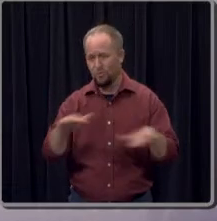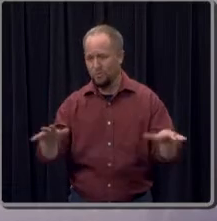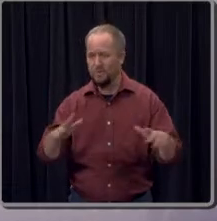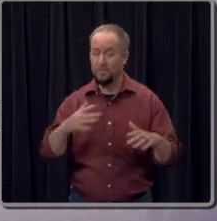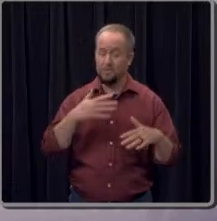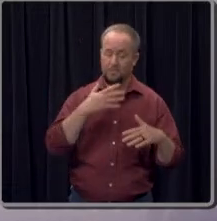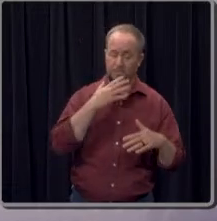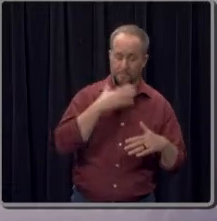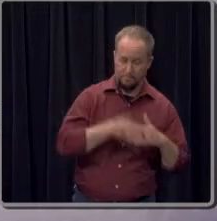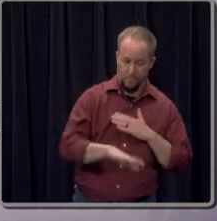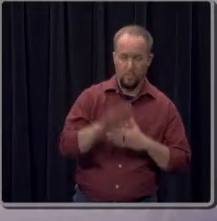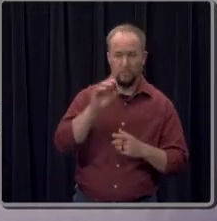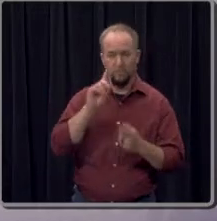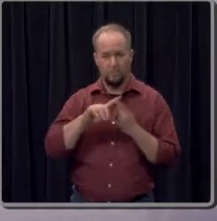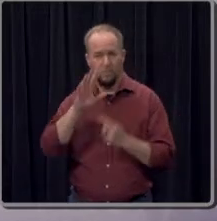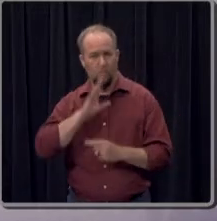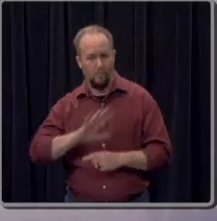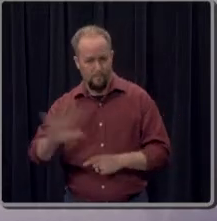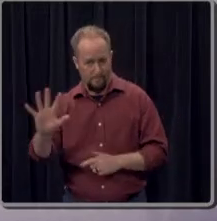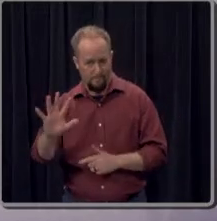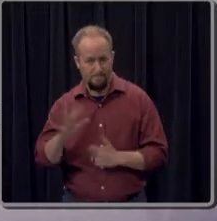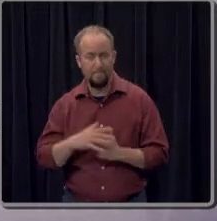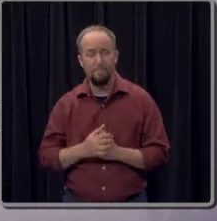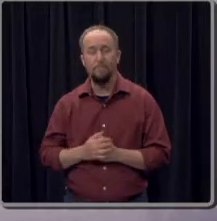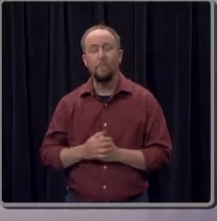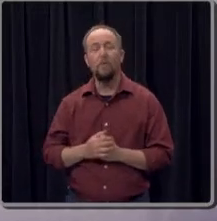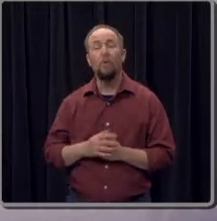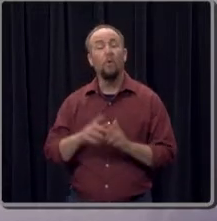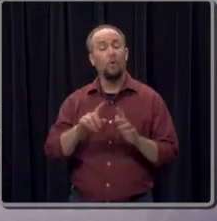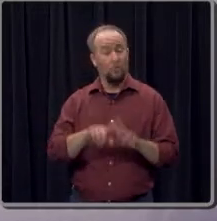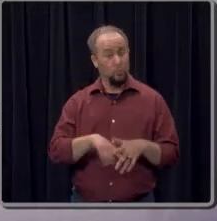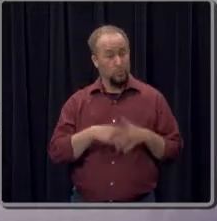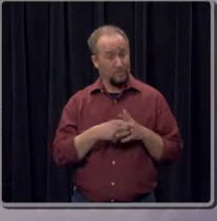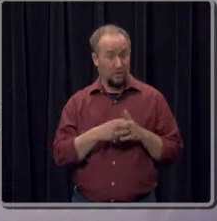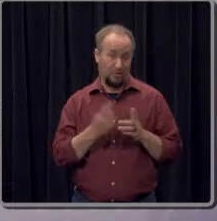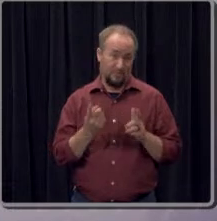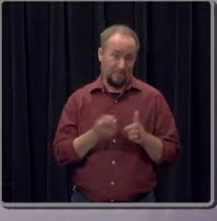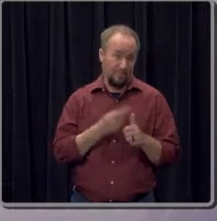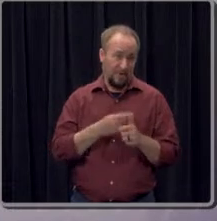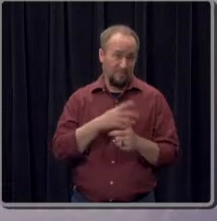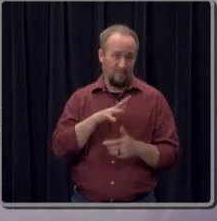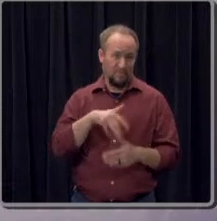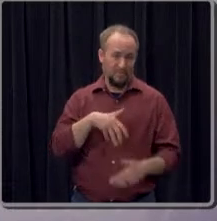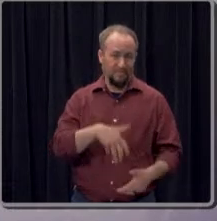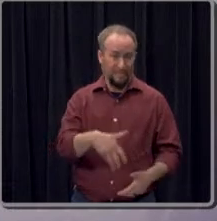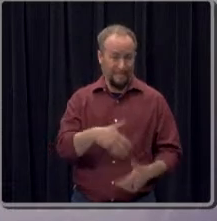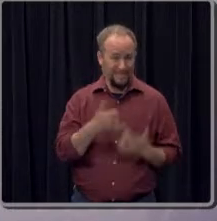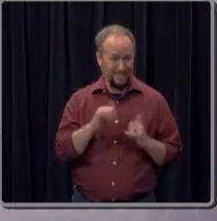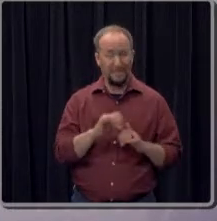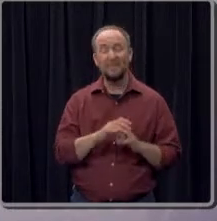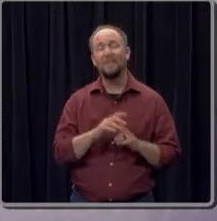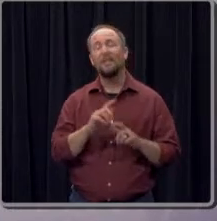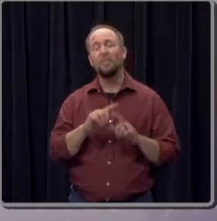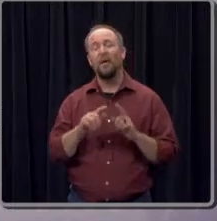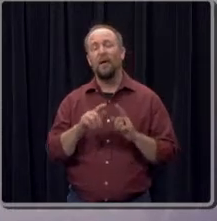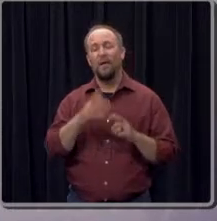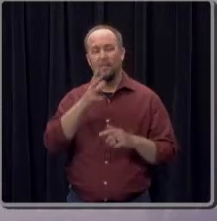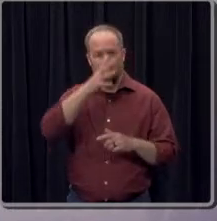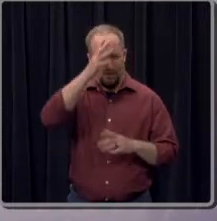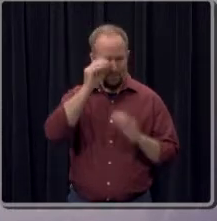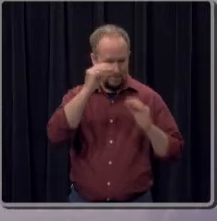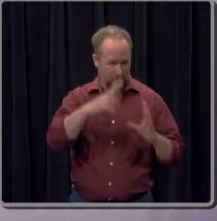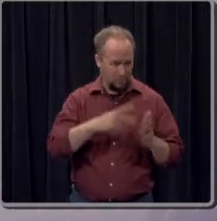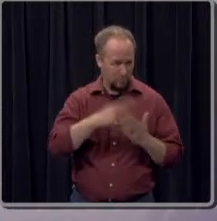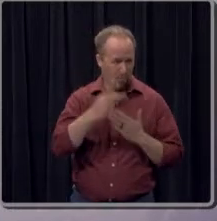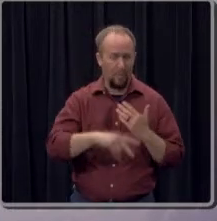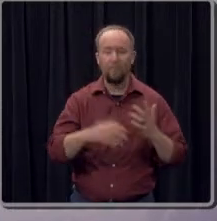5. We start prenatally sometimes with our Parents as Teachers program. We have 11 parent